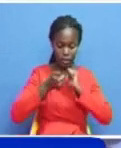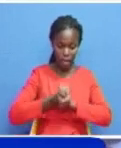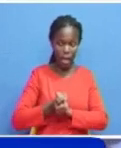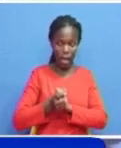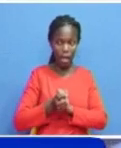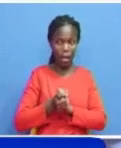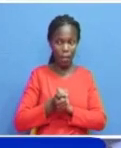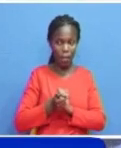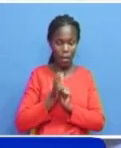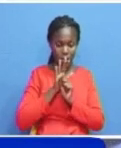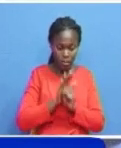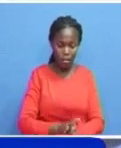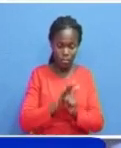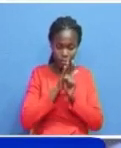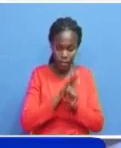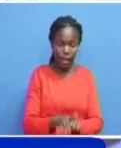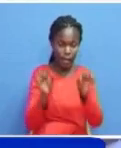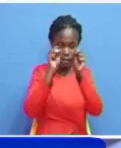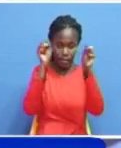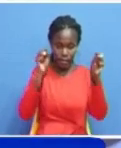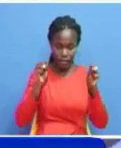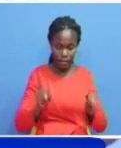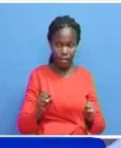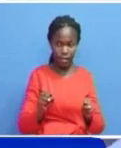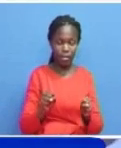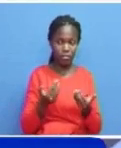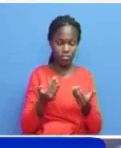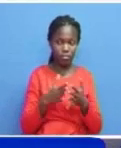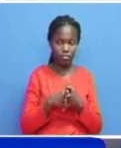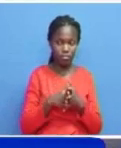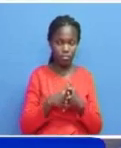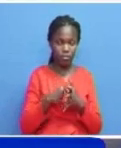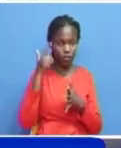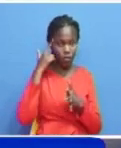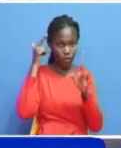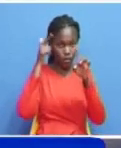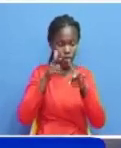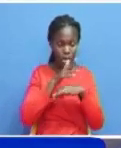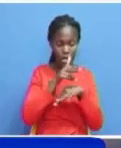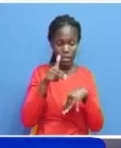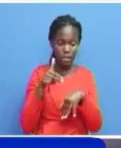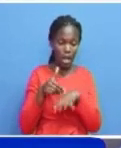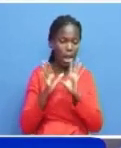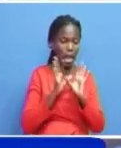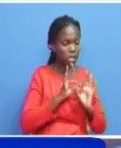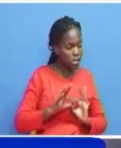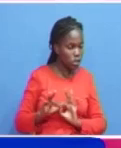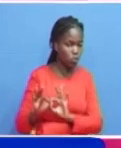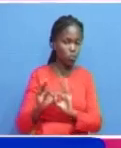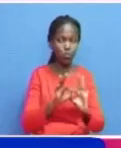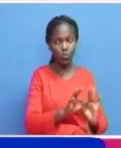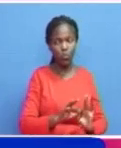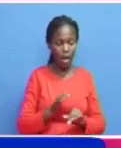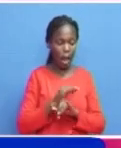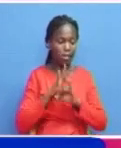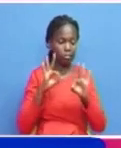exclusive, and oppressive system in pursuit of a noble vision of national liberation. Ake mutambu wa